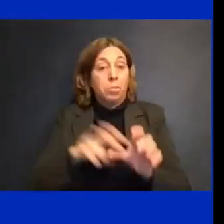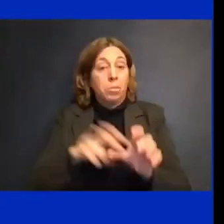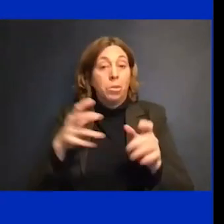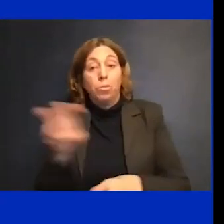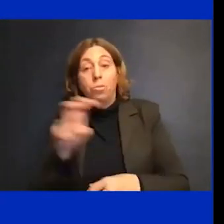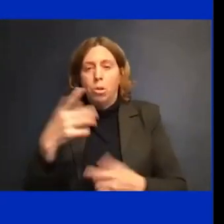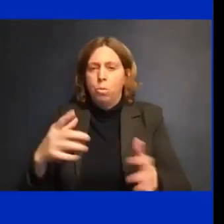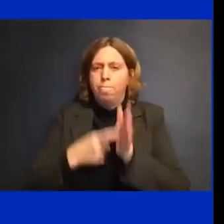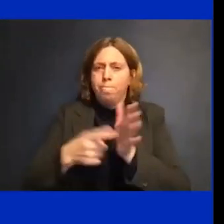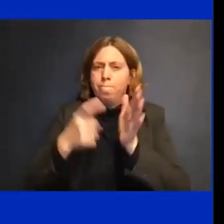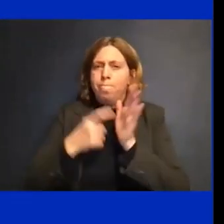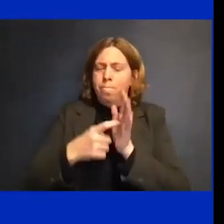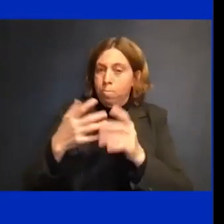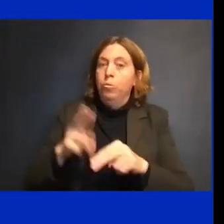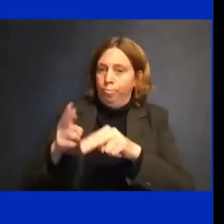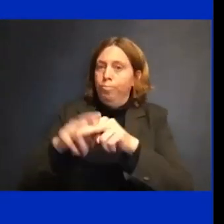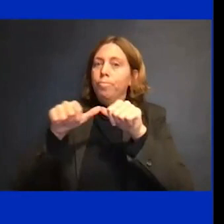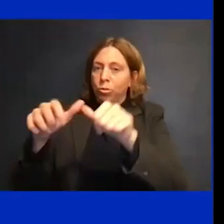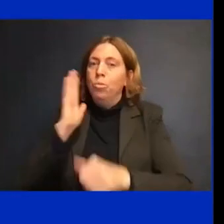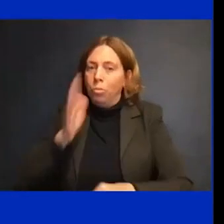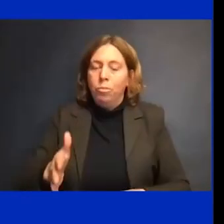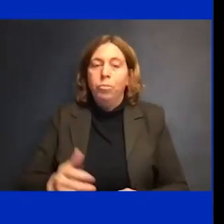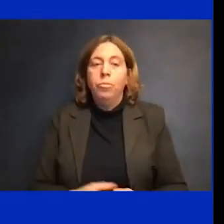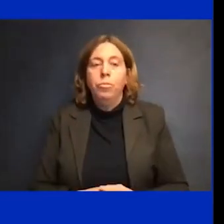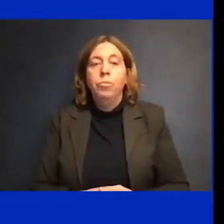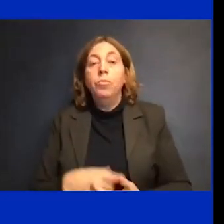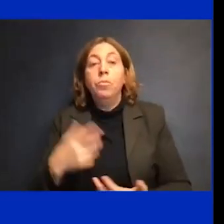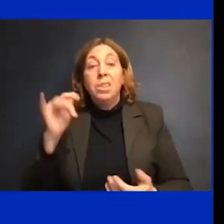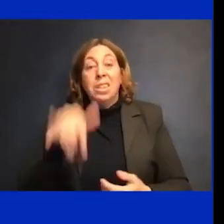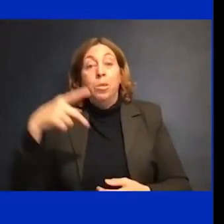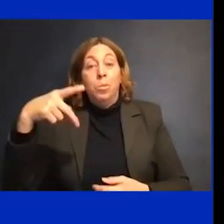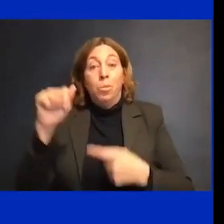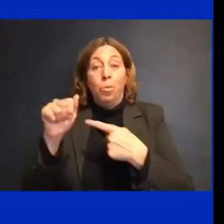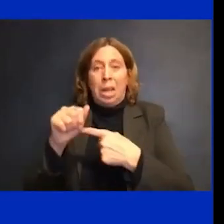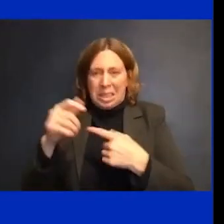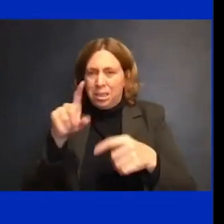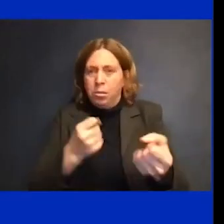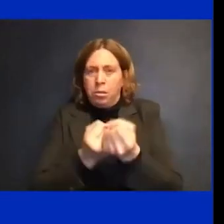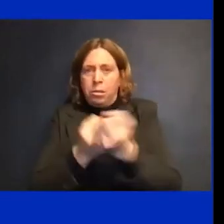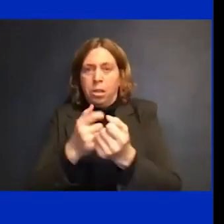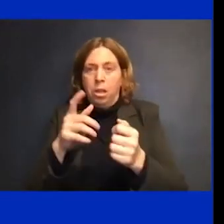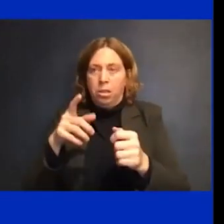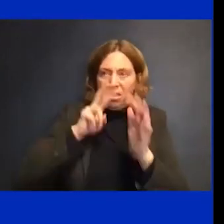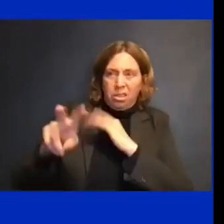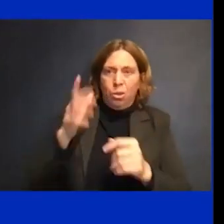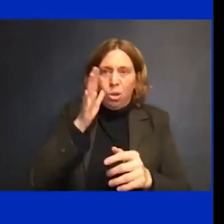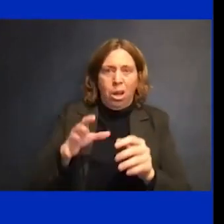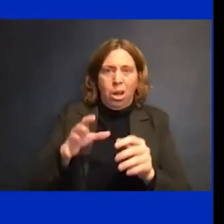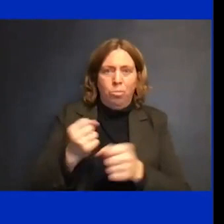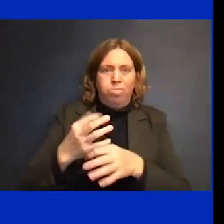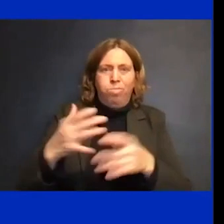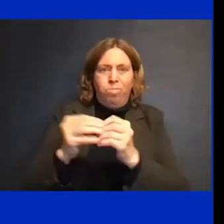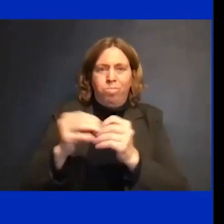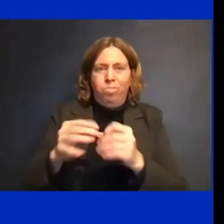is forecasted to increase substantially. As such, the Port Authority needs to support the projected growth of commuter